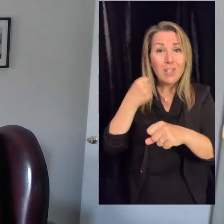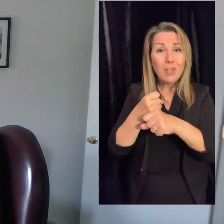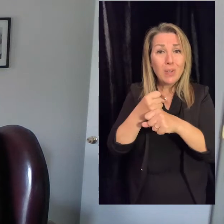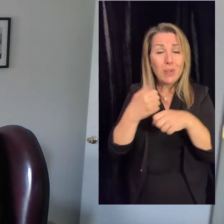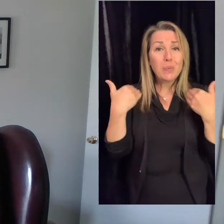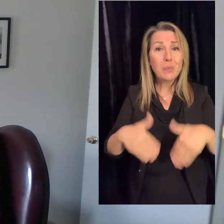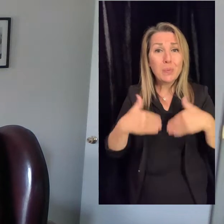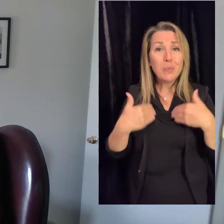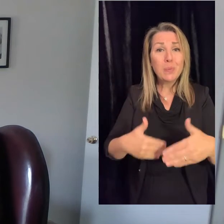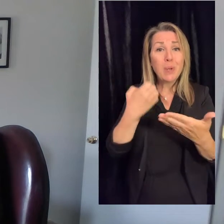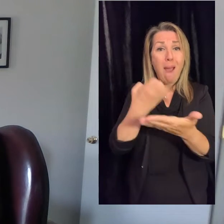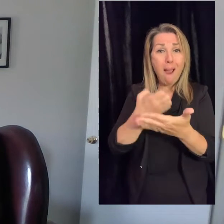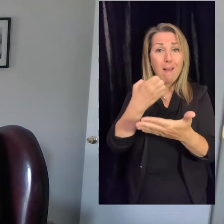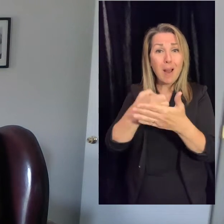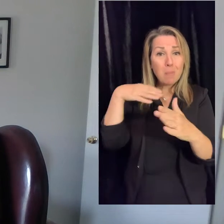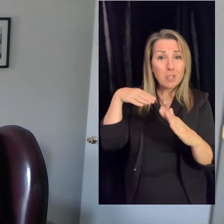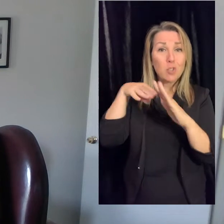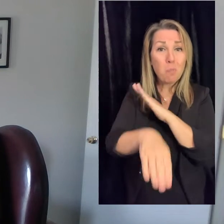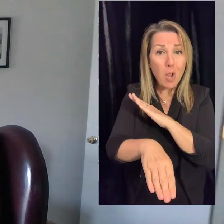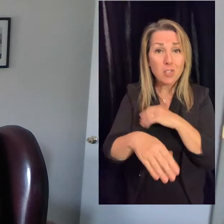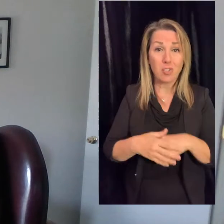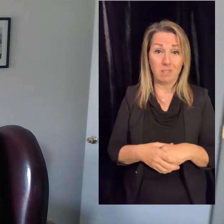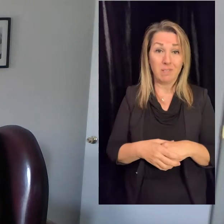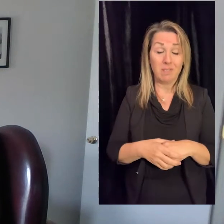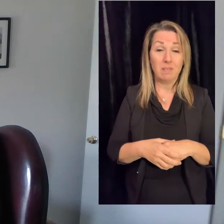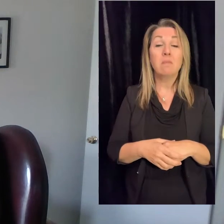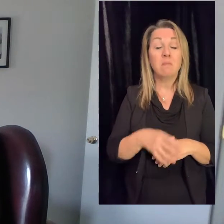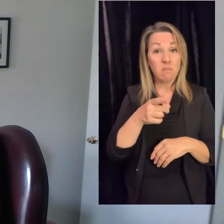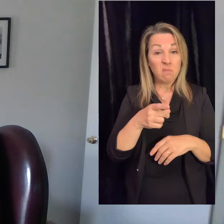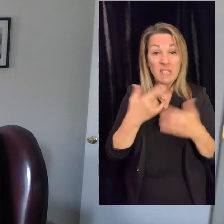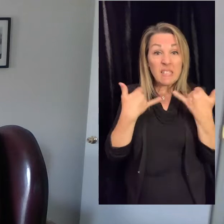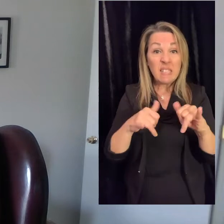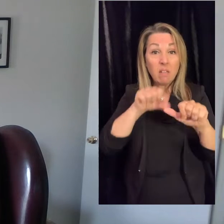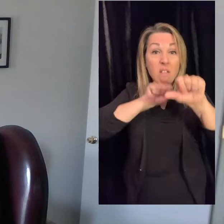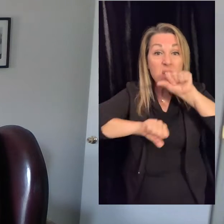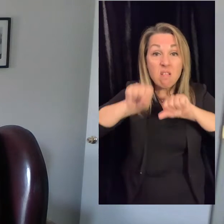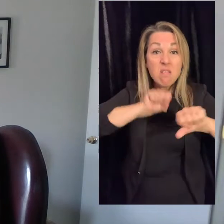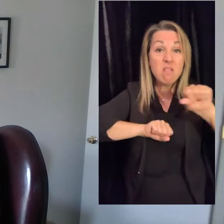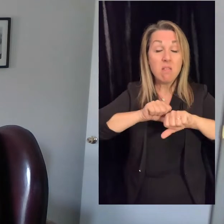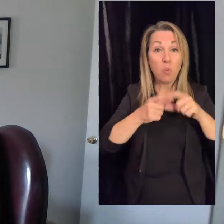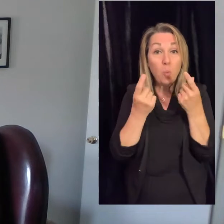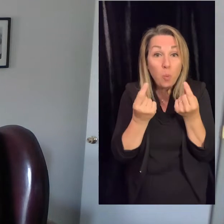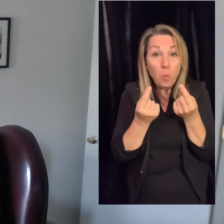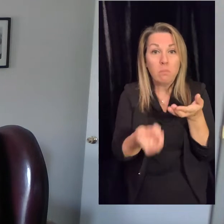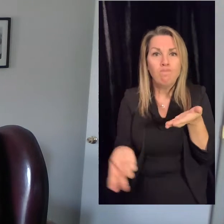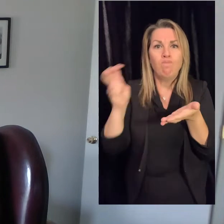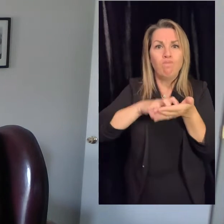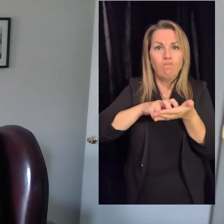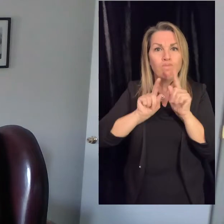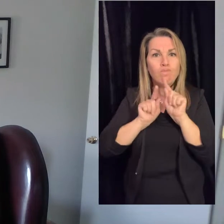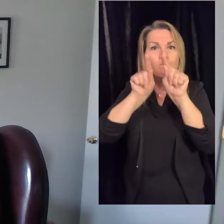of economic depression, the Great Depression. And they got up off the mat after all of those hardships and then went and